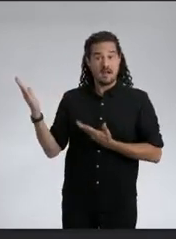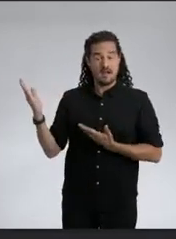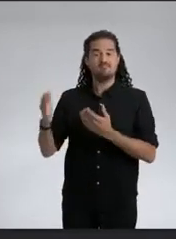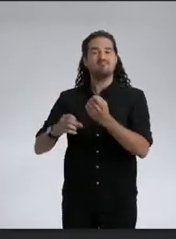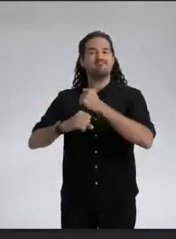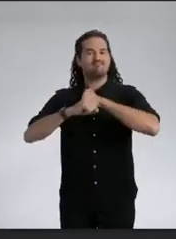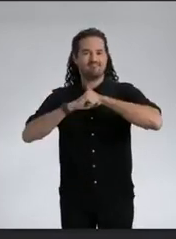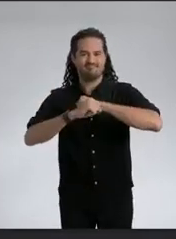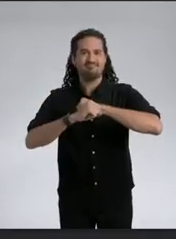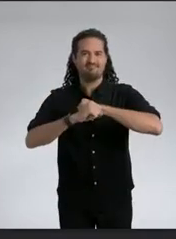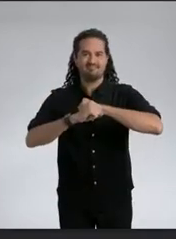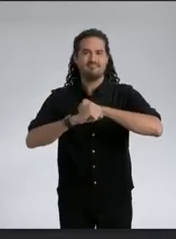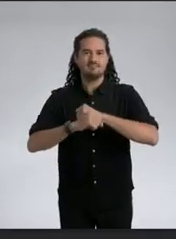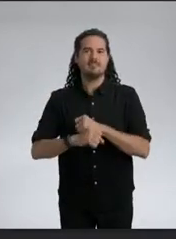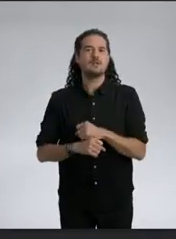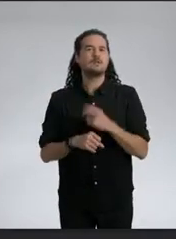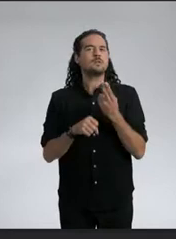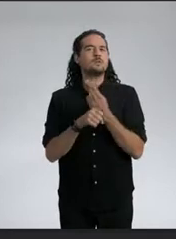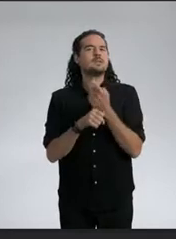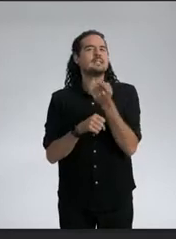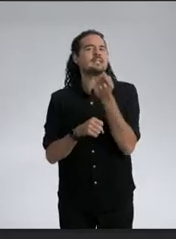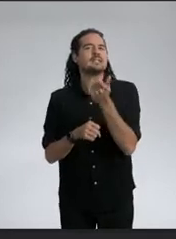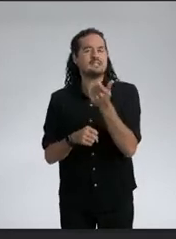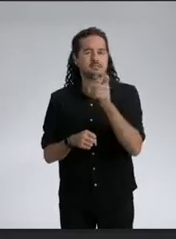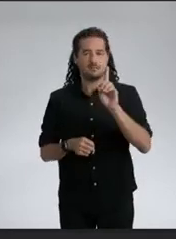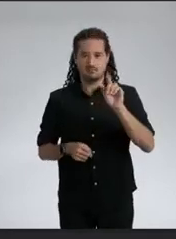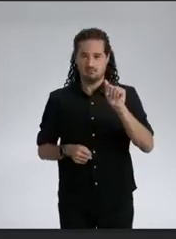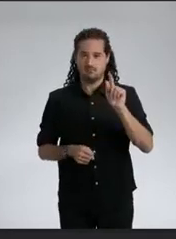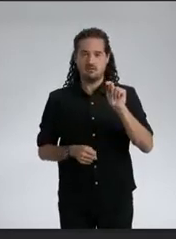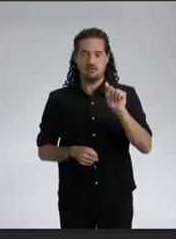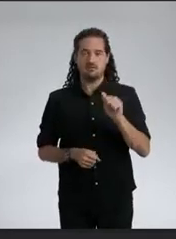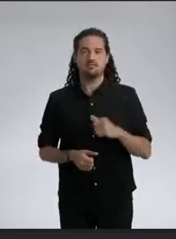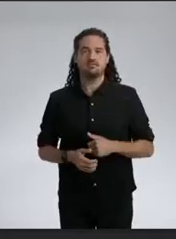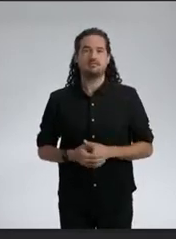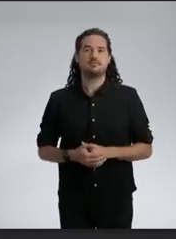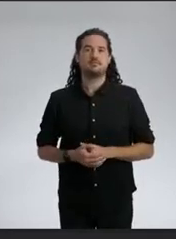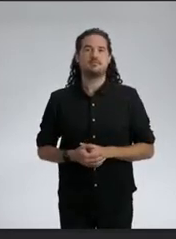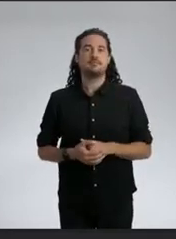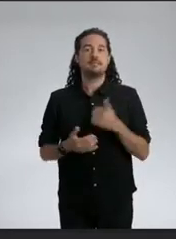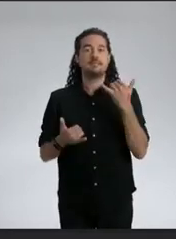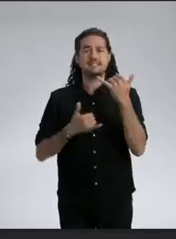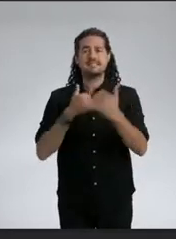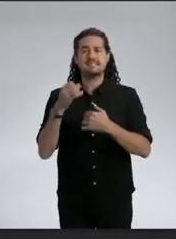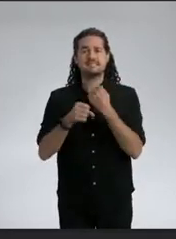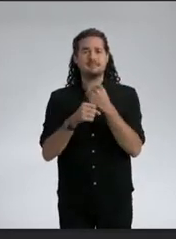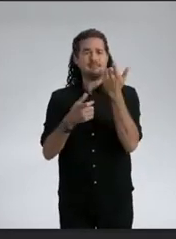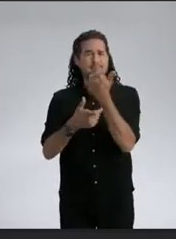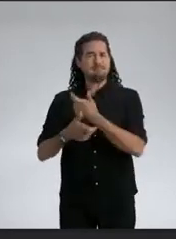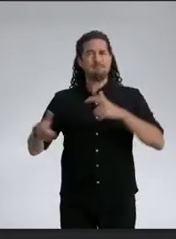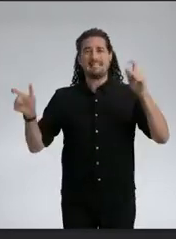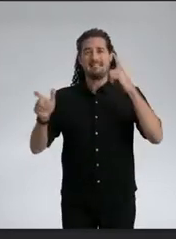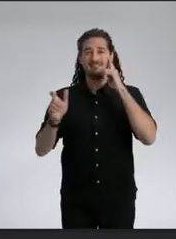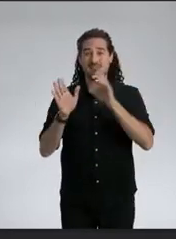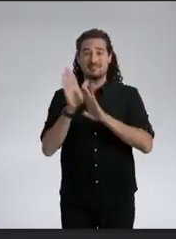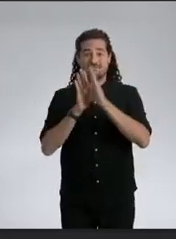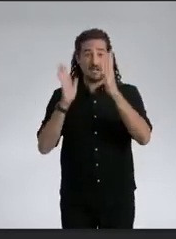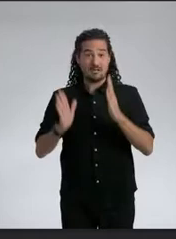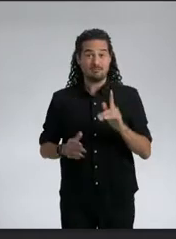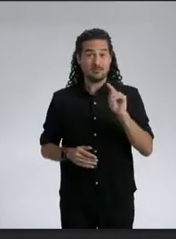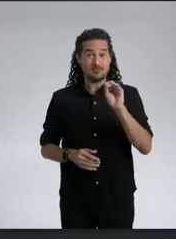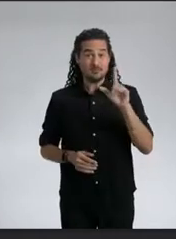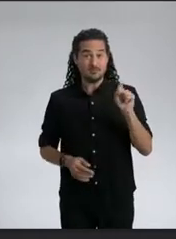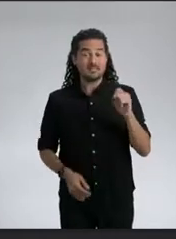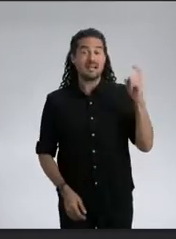the service. This is a huge year for our developer tools. With Xcode 13 and Xcode Cloud, you'll